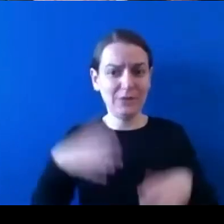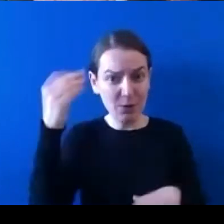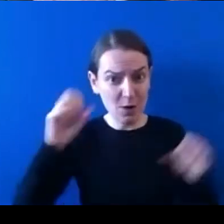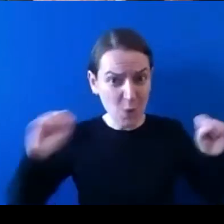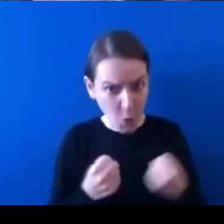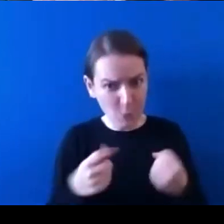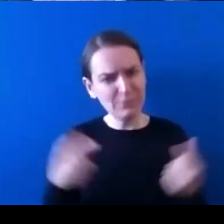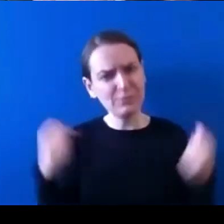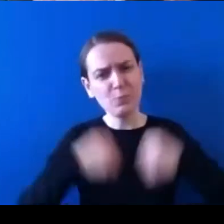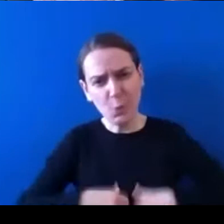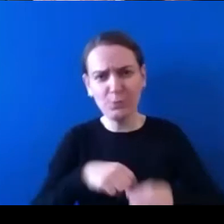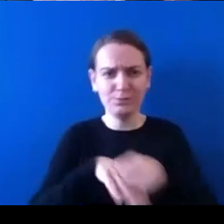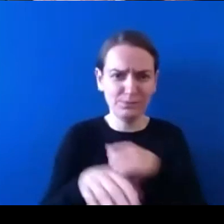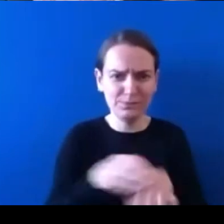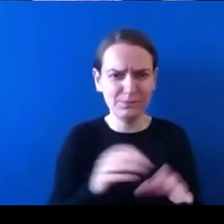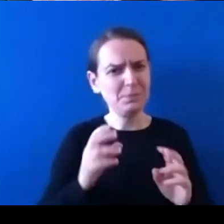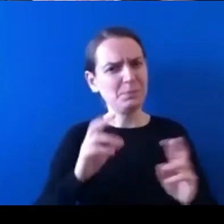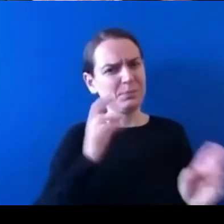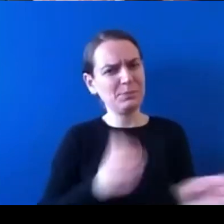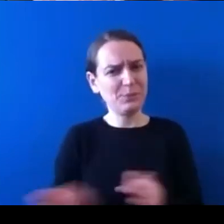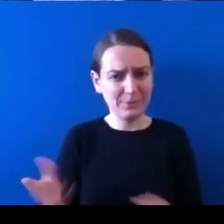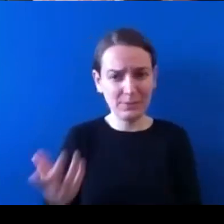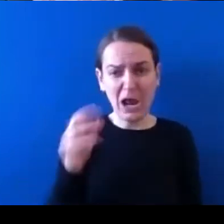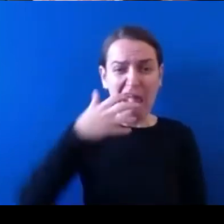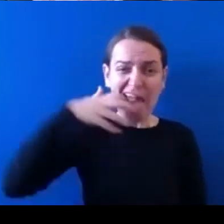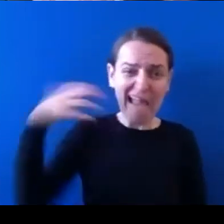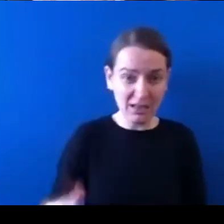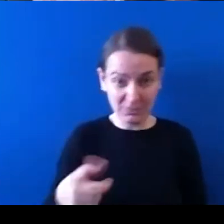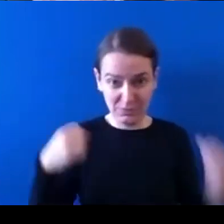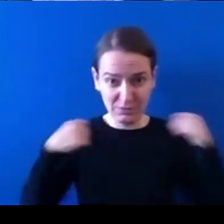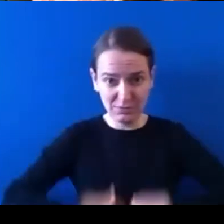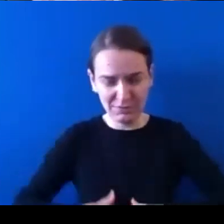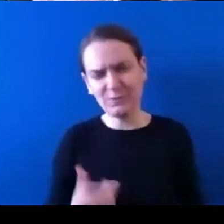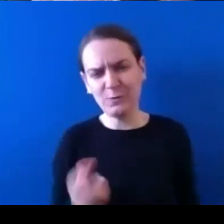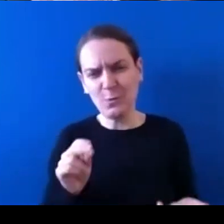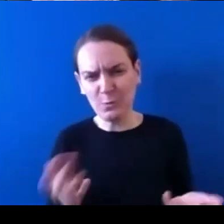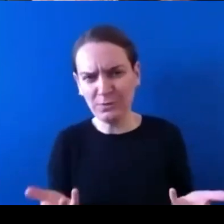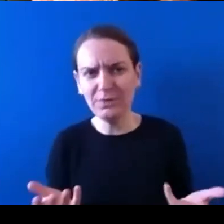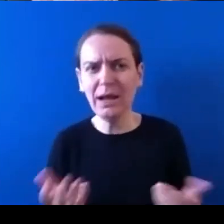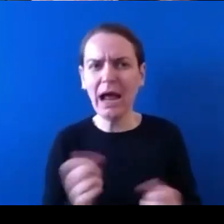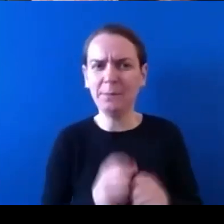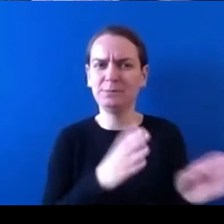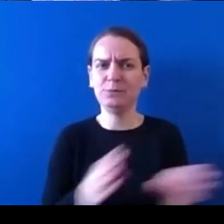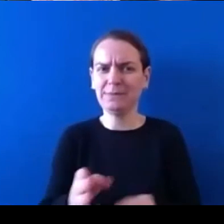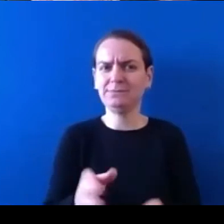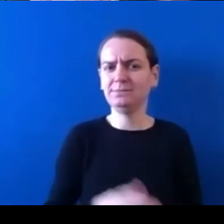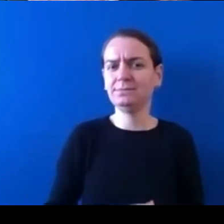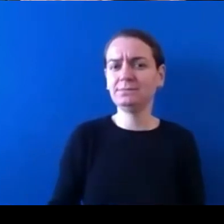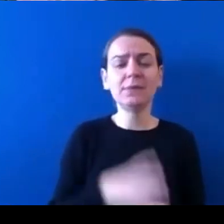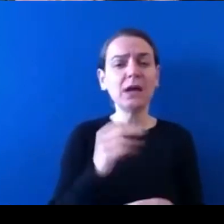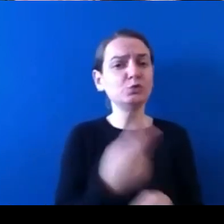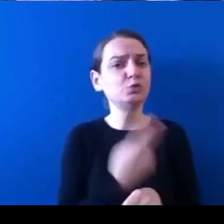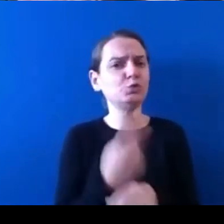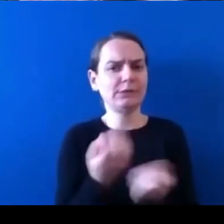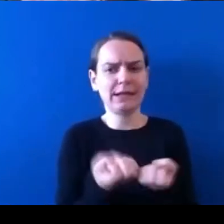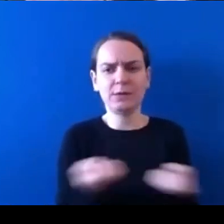Your cane will break more than likely, and you want to have one with you at college, and you should be carrying one in